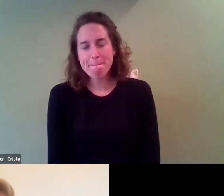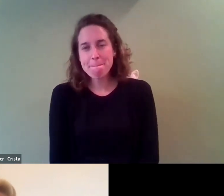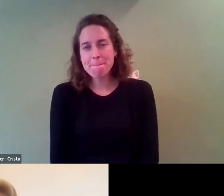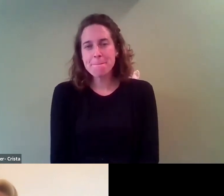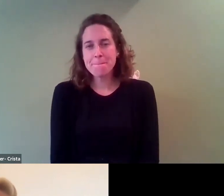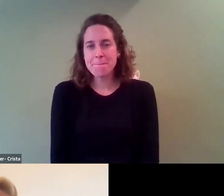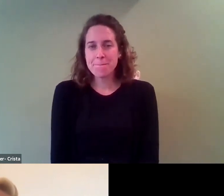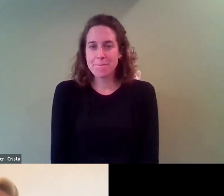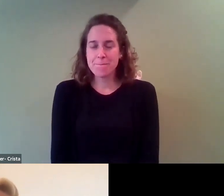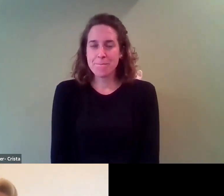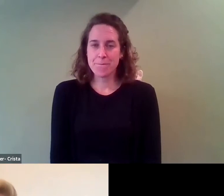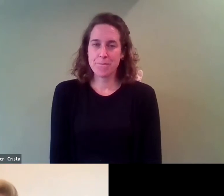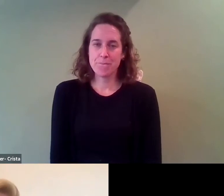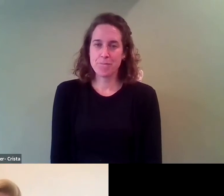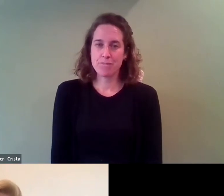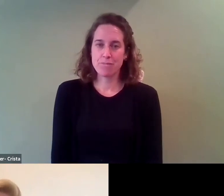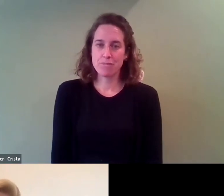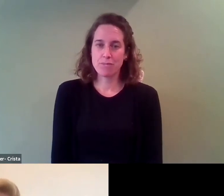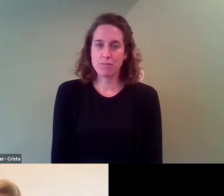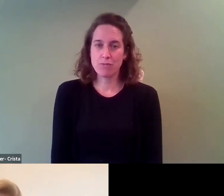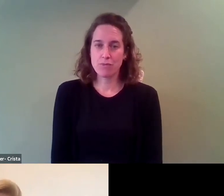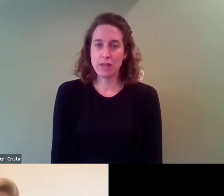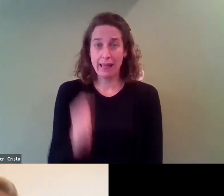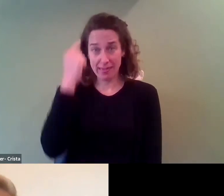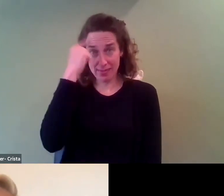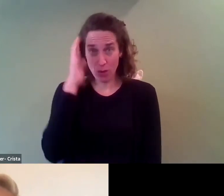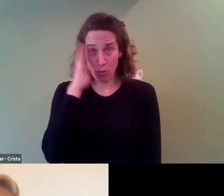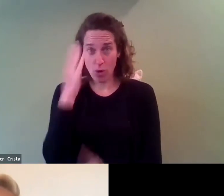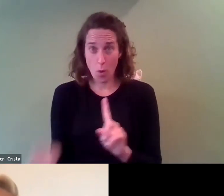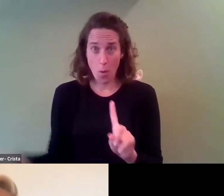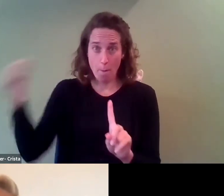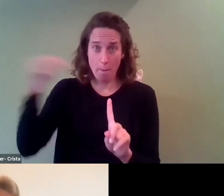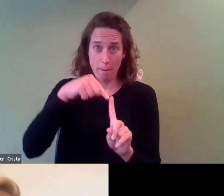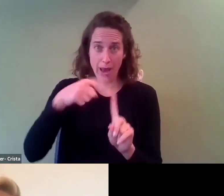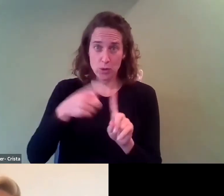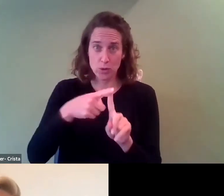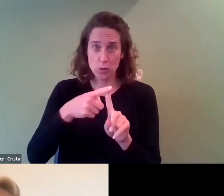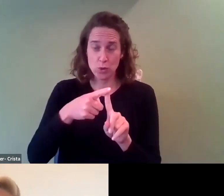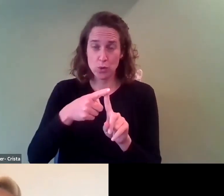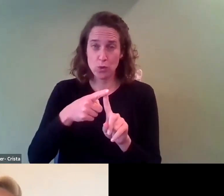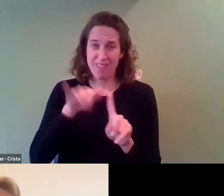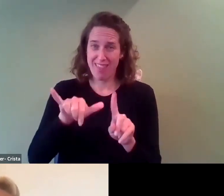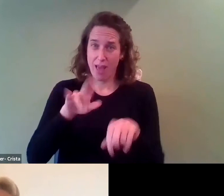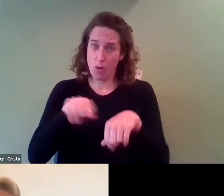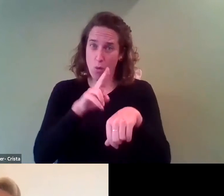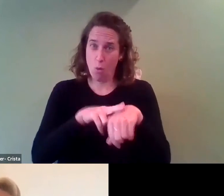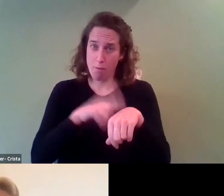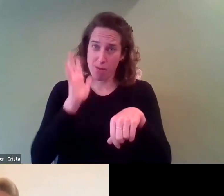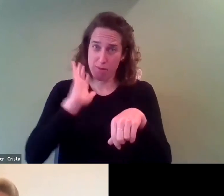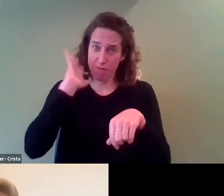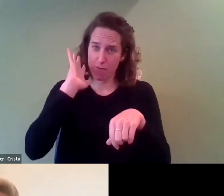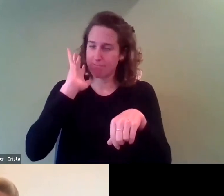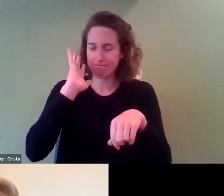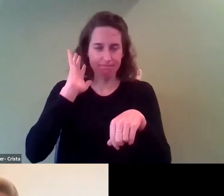you have any reason to fear that it's going to go back to the old normal. The old normal is gone. And one of the things